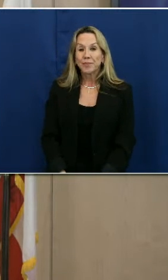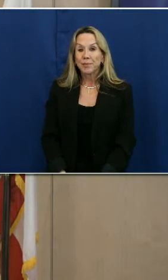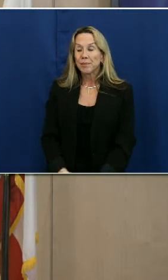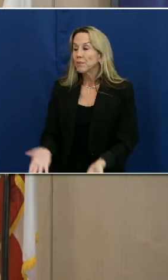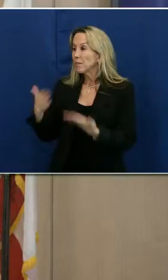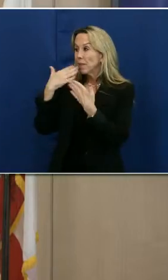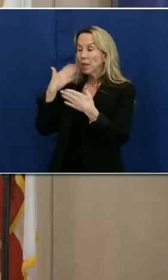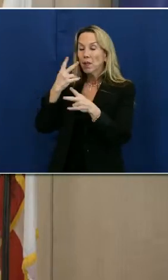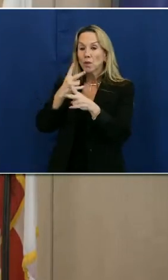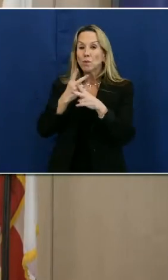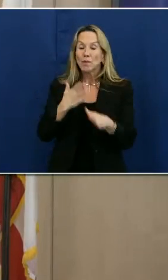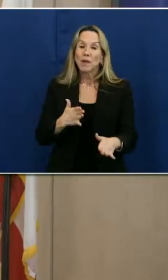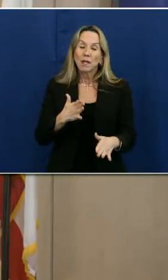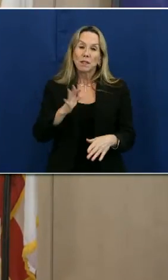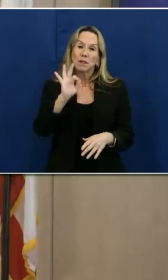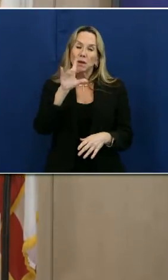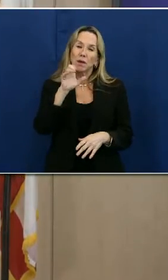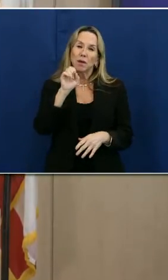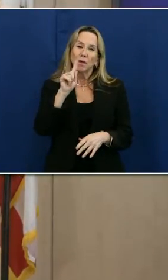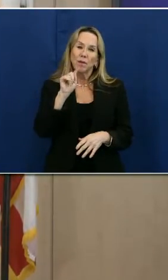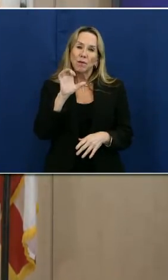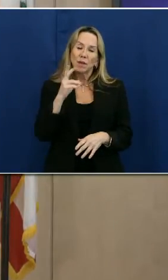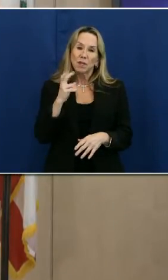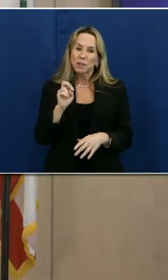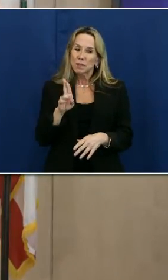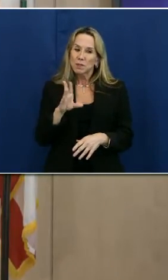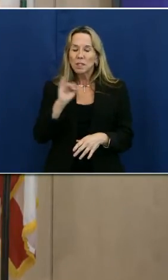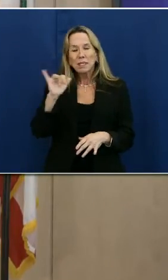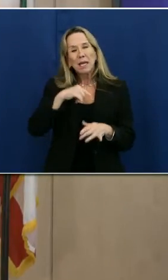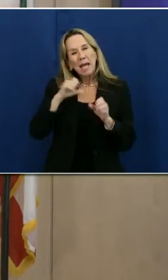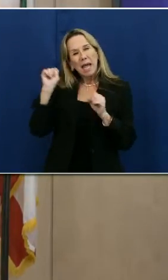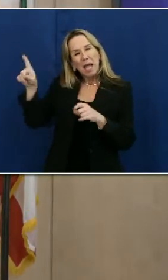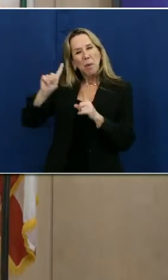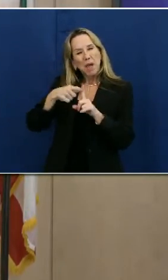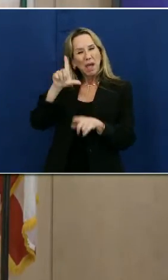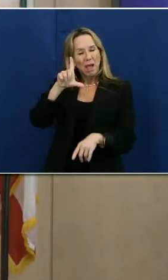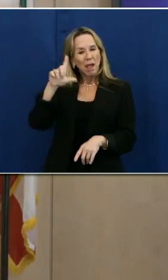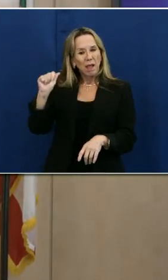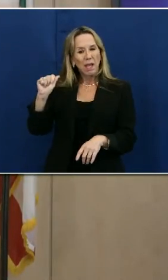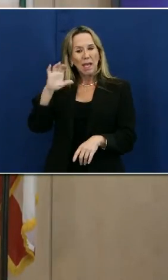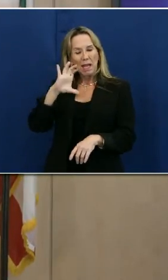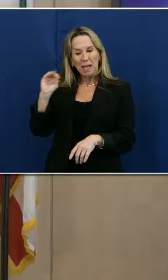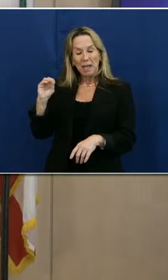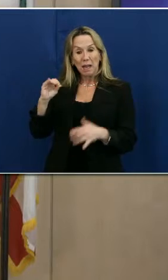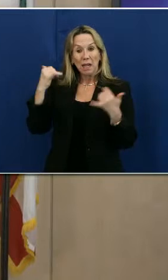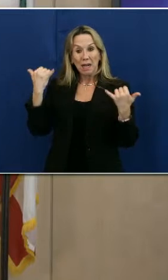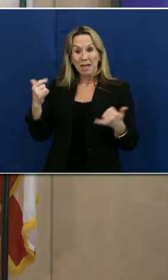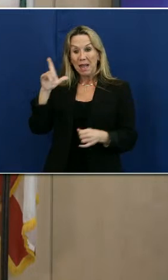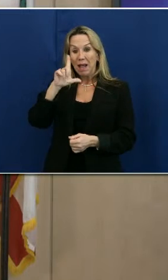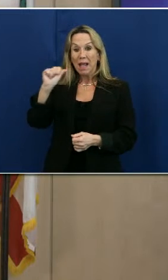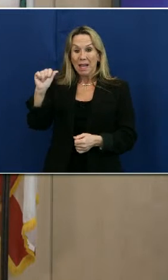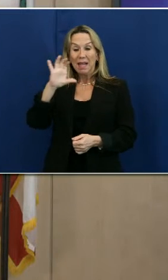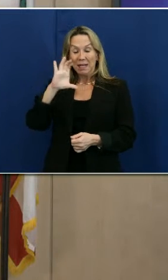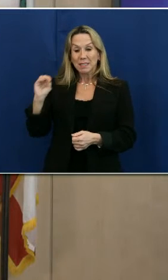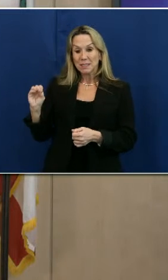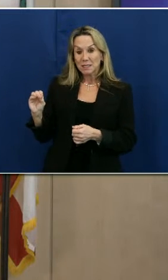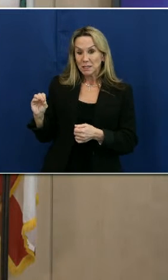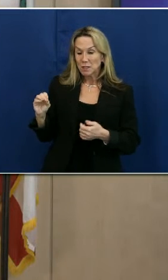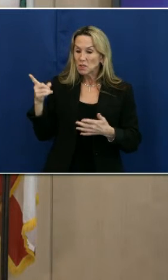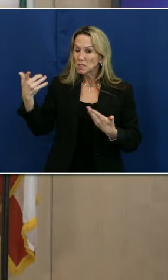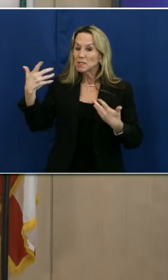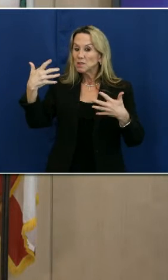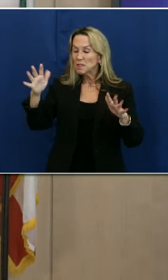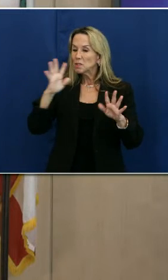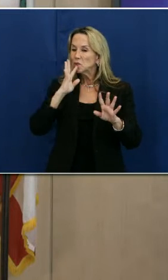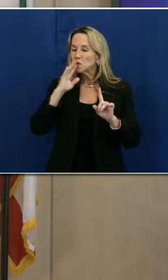Thank you, Supervisor Fletcher. And I also wanted to ask, we noticed Los Angeles County announced plans to hold Comic-Con at its convention center in